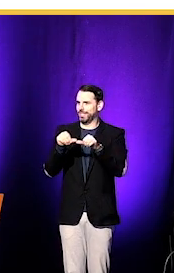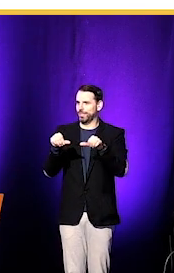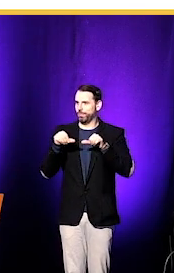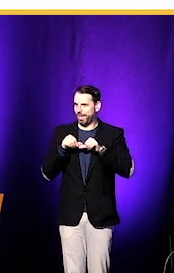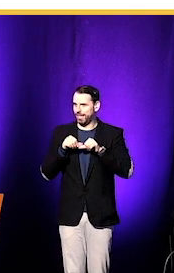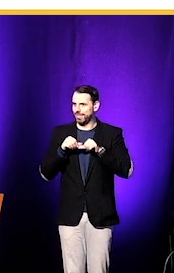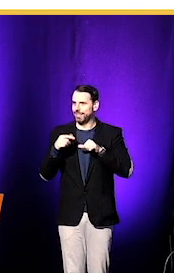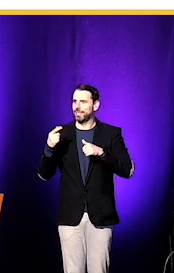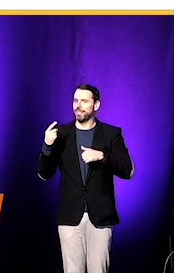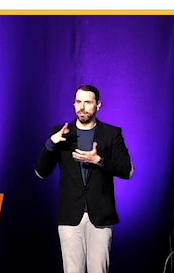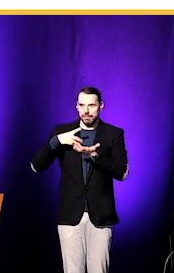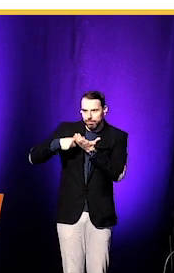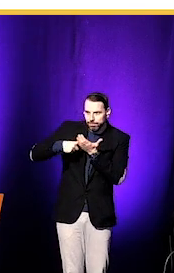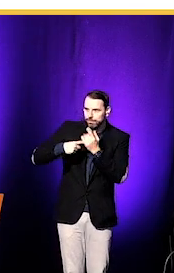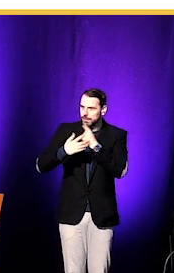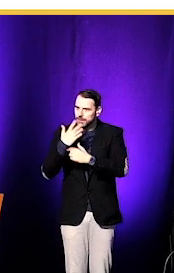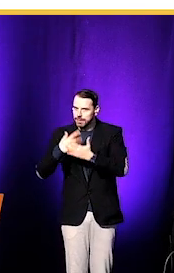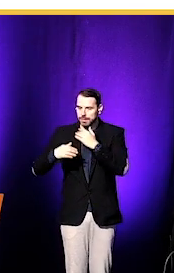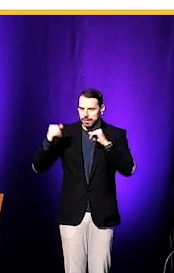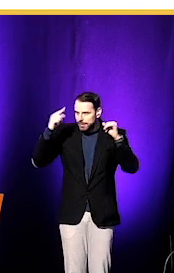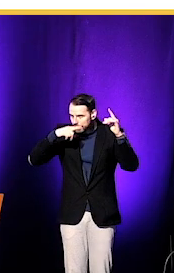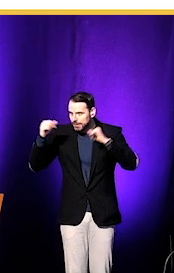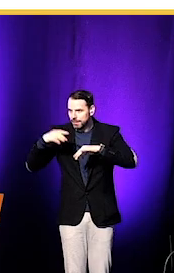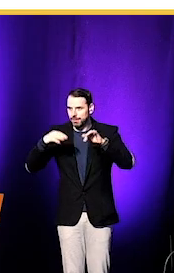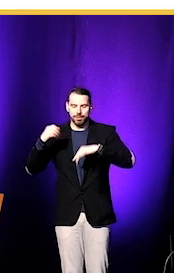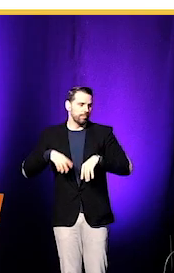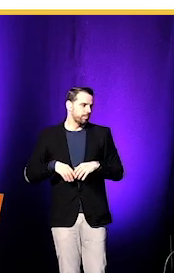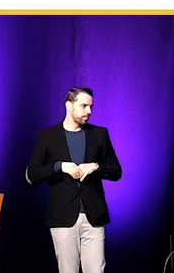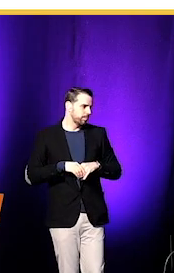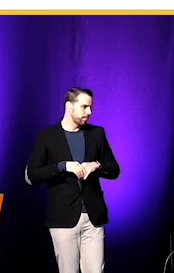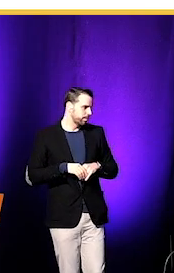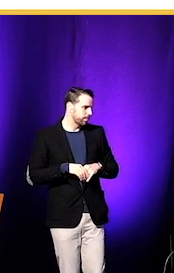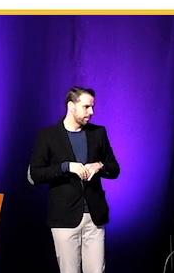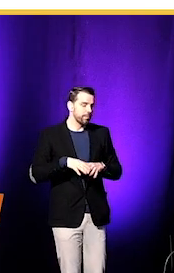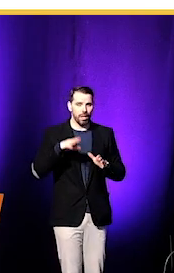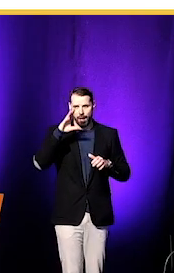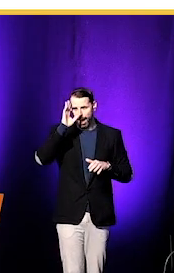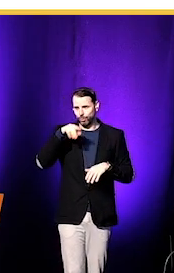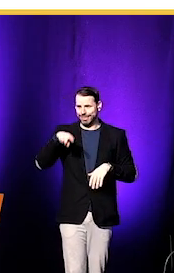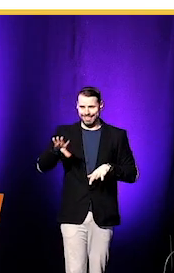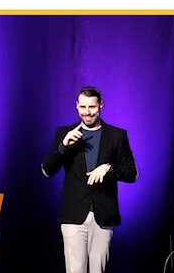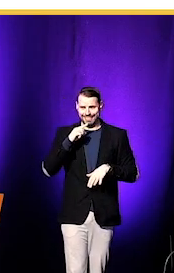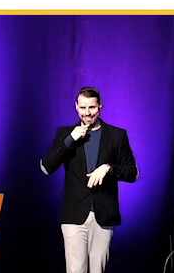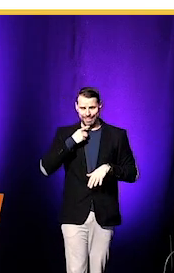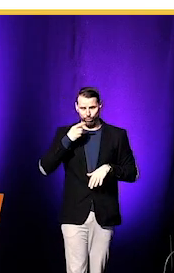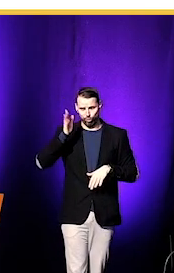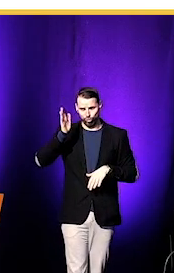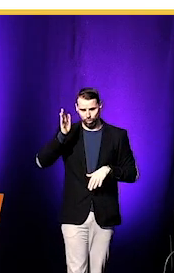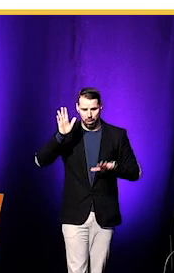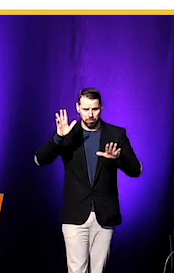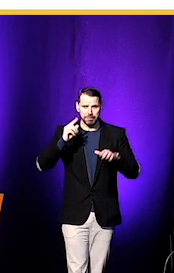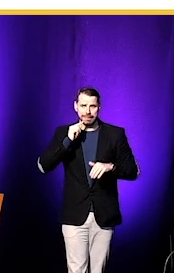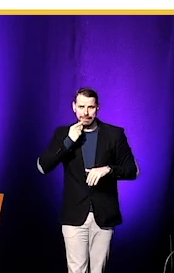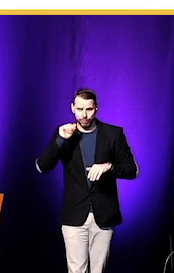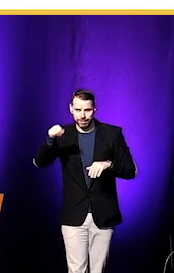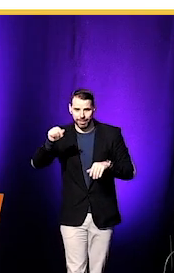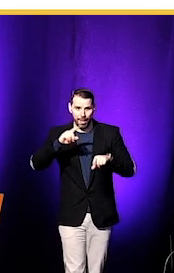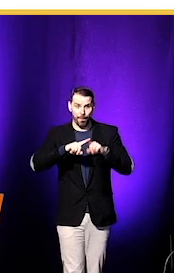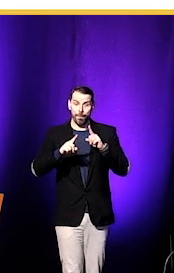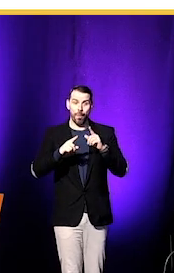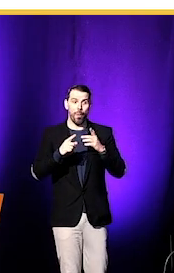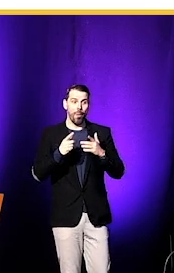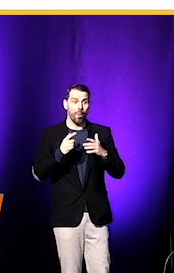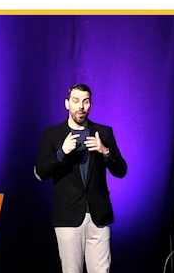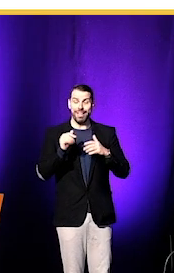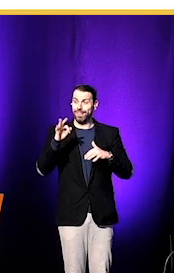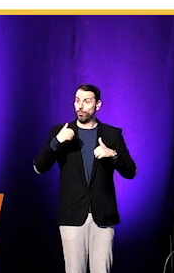discussions at the lab. Now, I know this is a serious talk, but you cannot have lived most of your life on the west side of